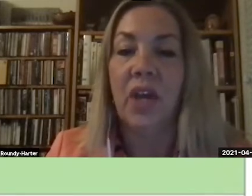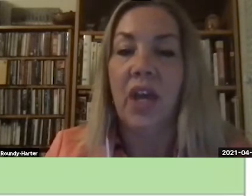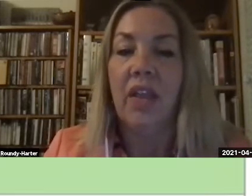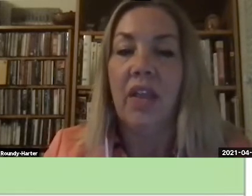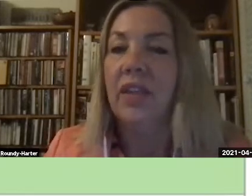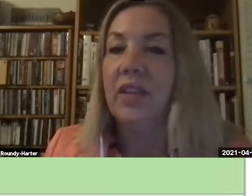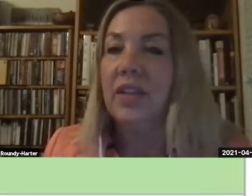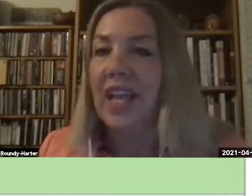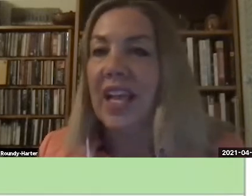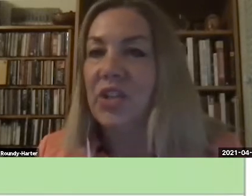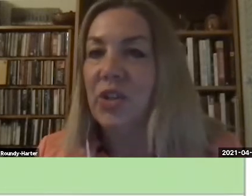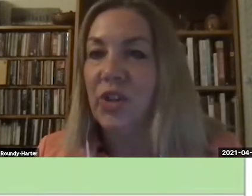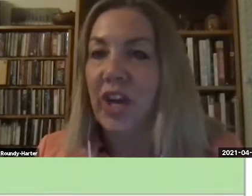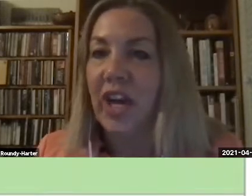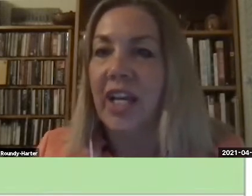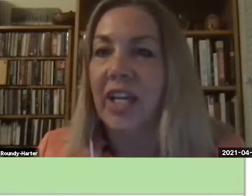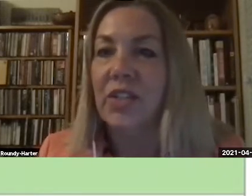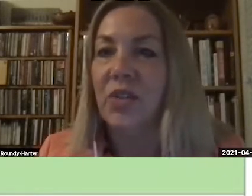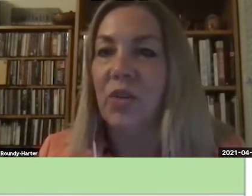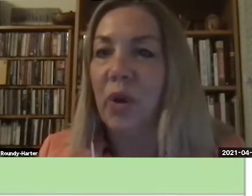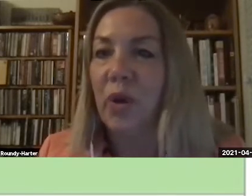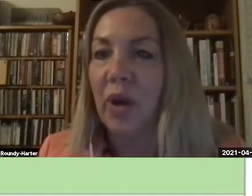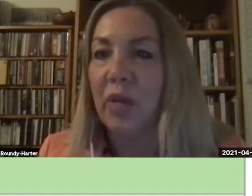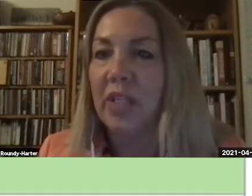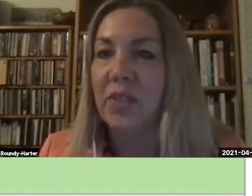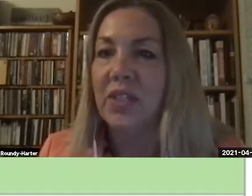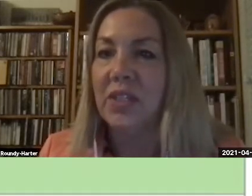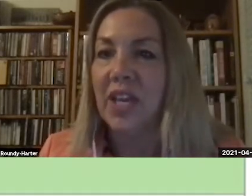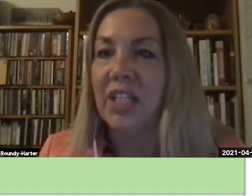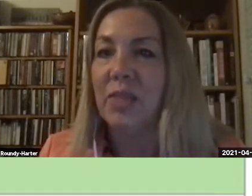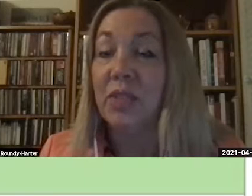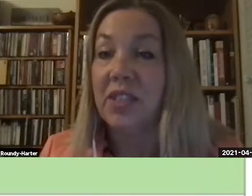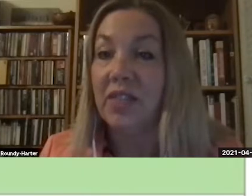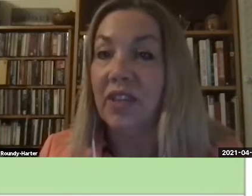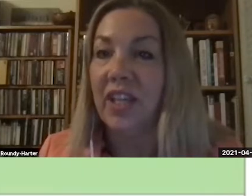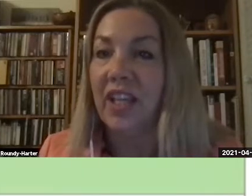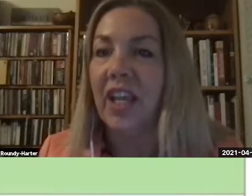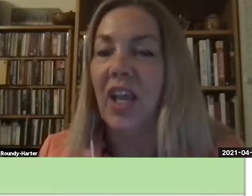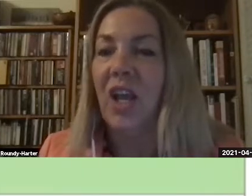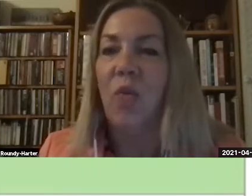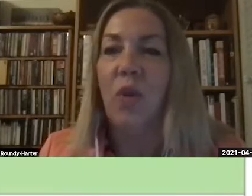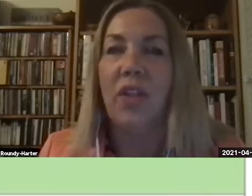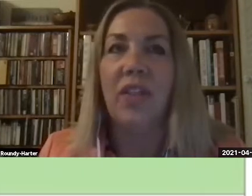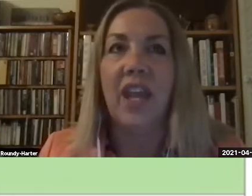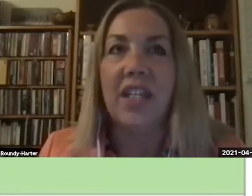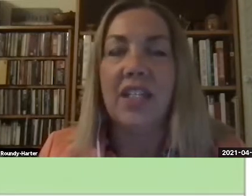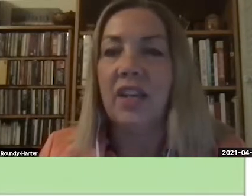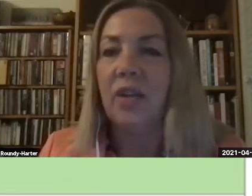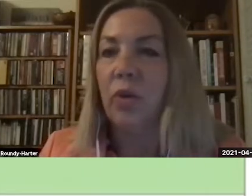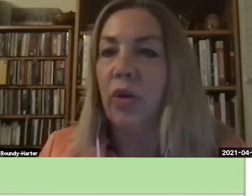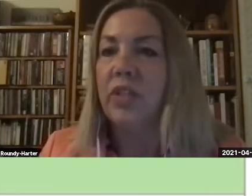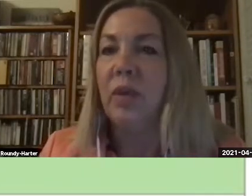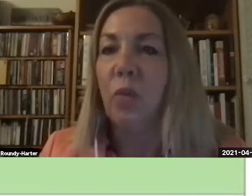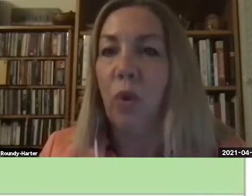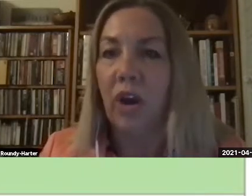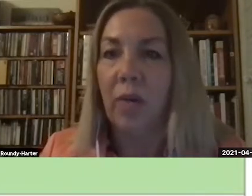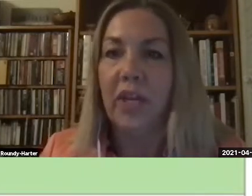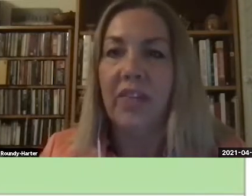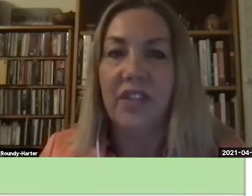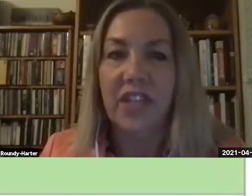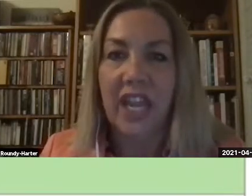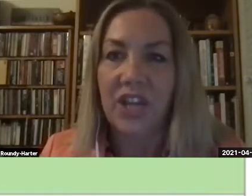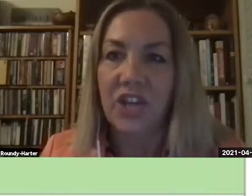so the junior high school program has been designed specifically with the idea that we're going to be